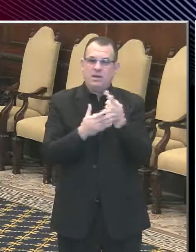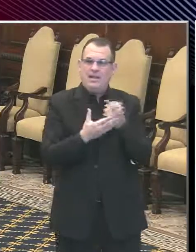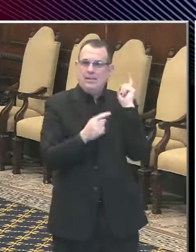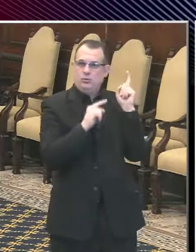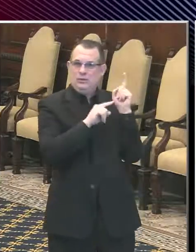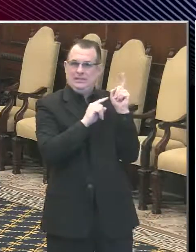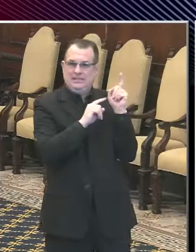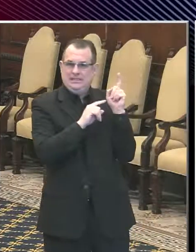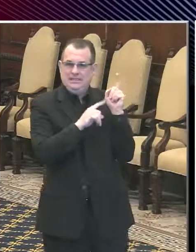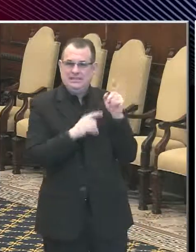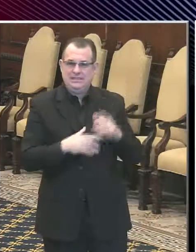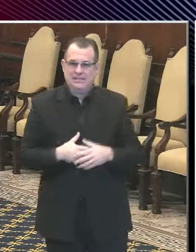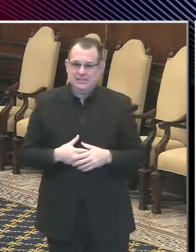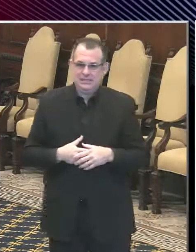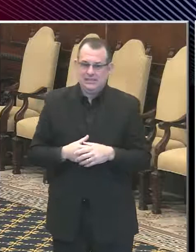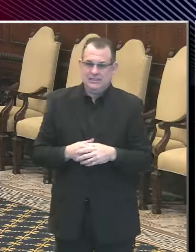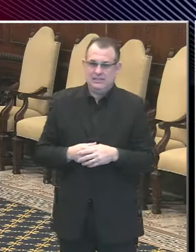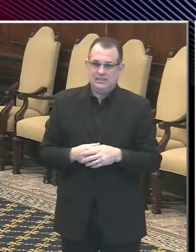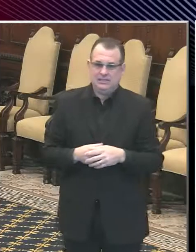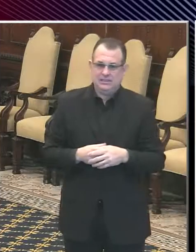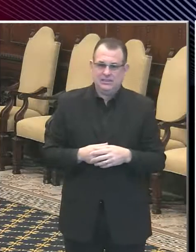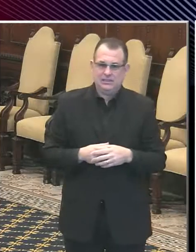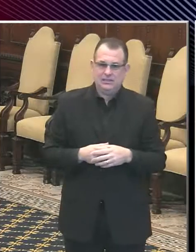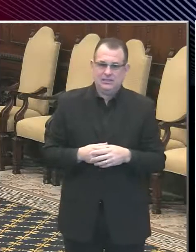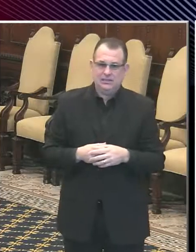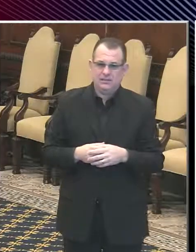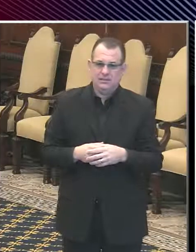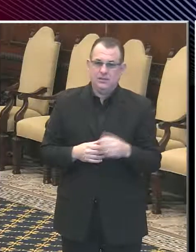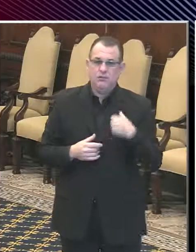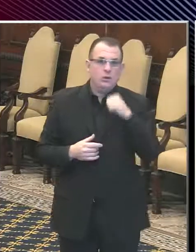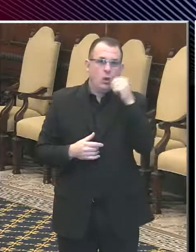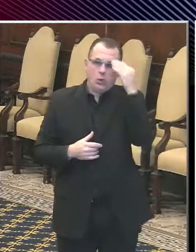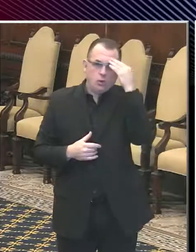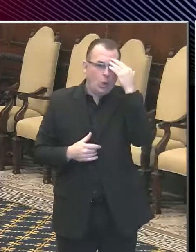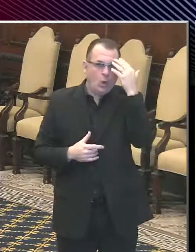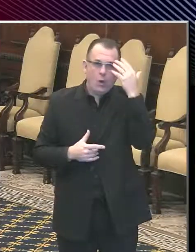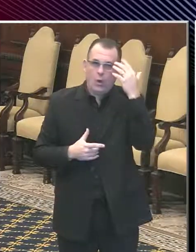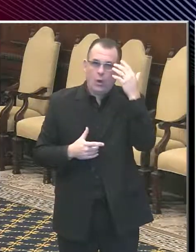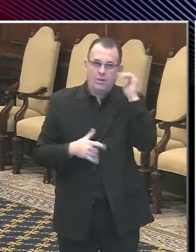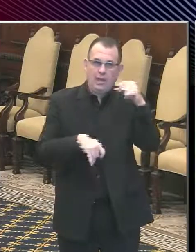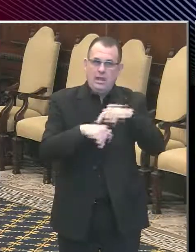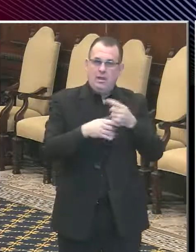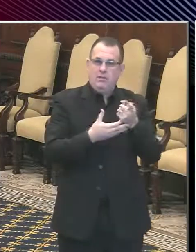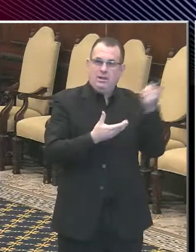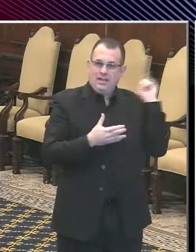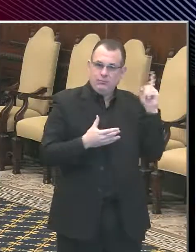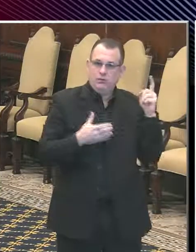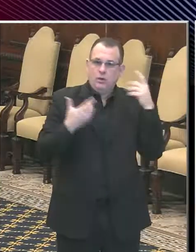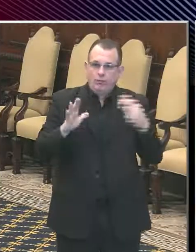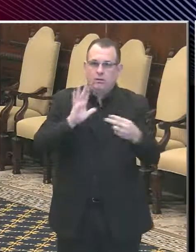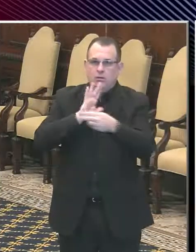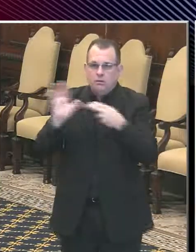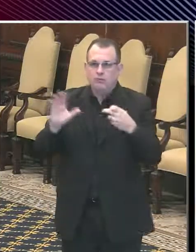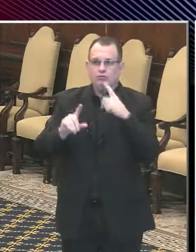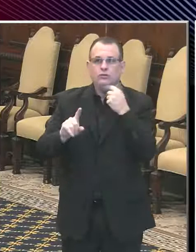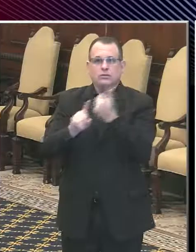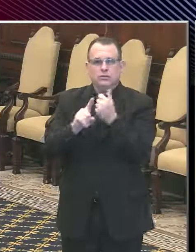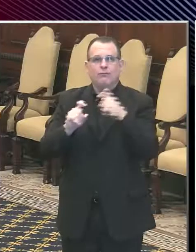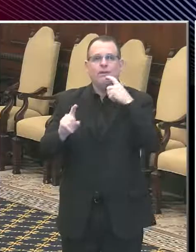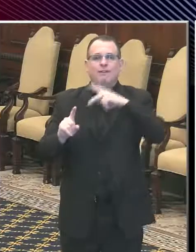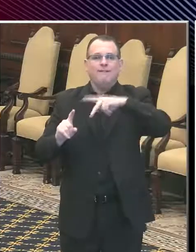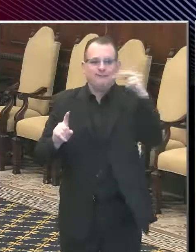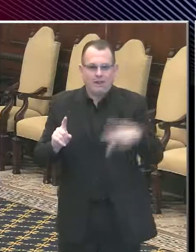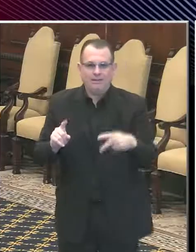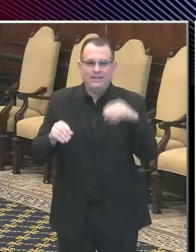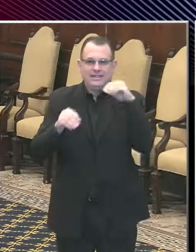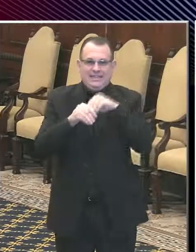ago, but were not known to be Philadelphia residents at that time, have been classified now as Philadelphia residents, so they're counted in our statistics, but they're